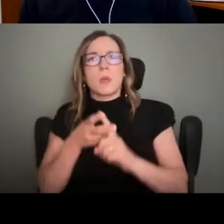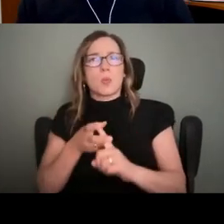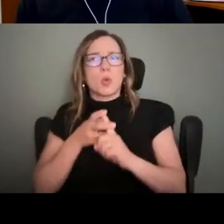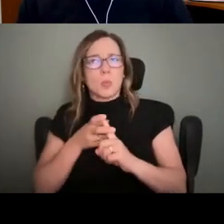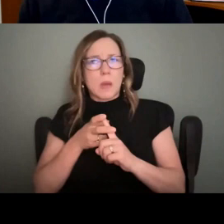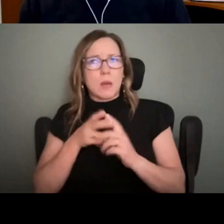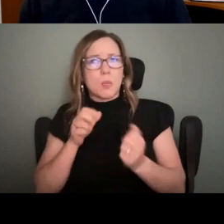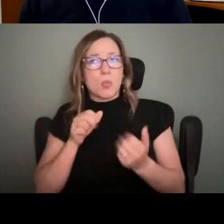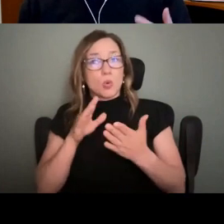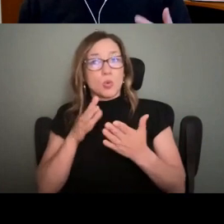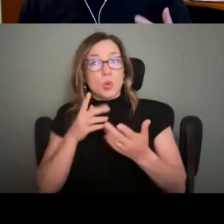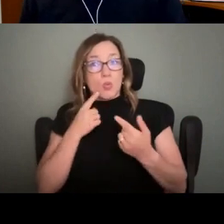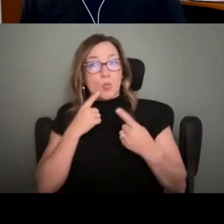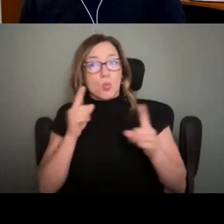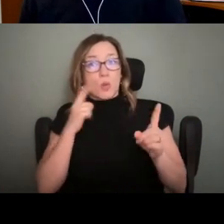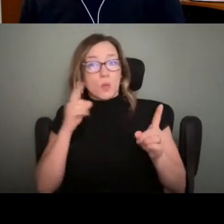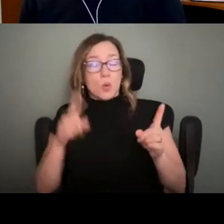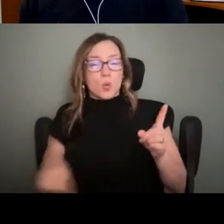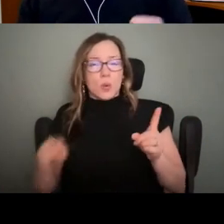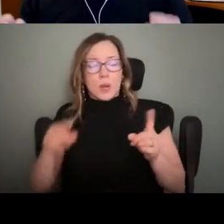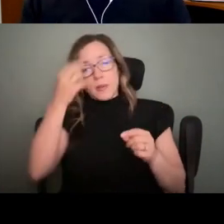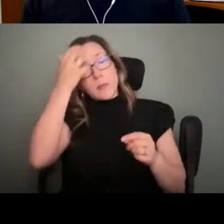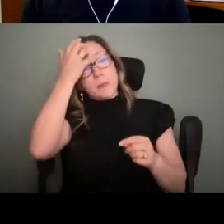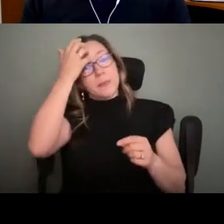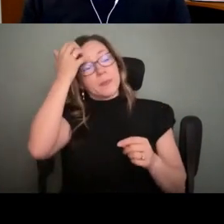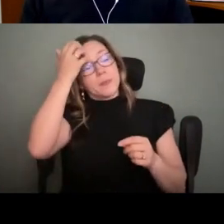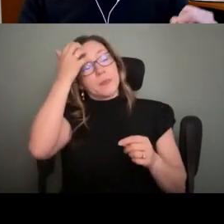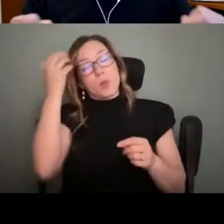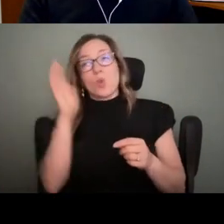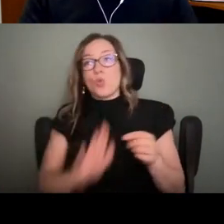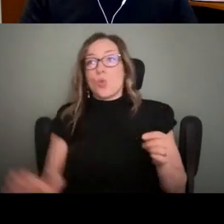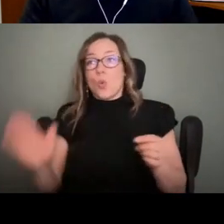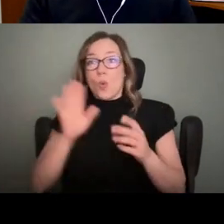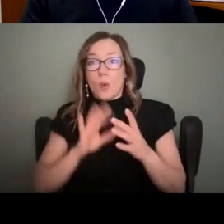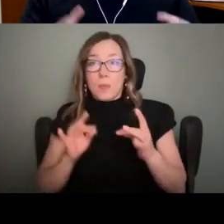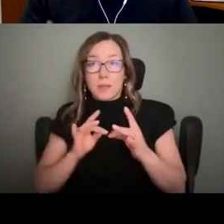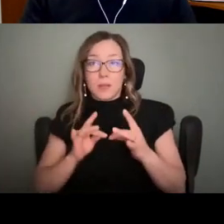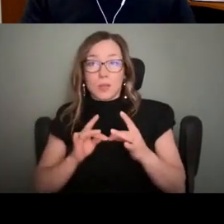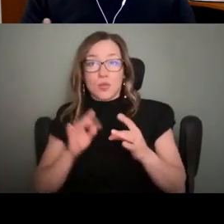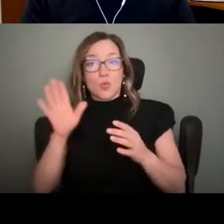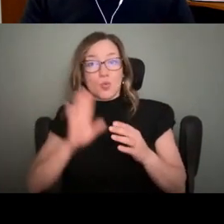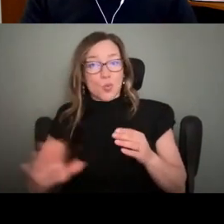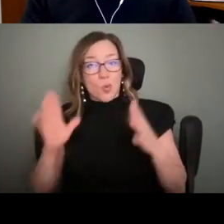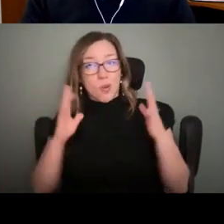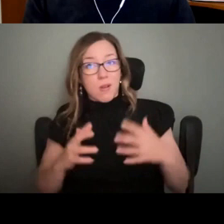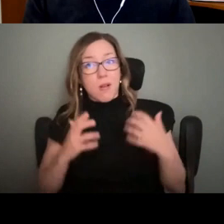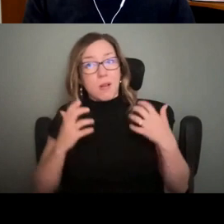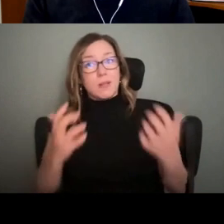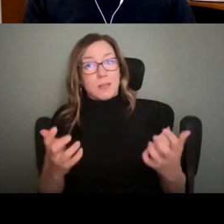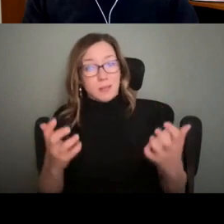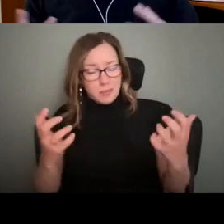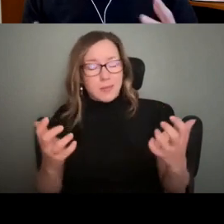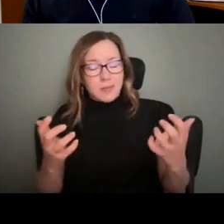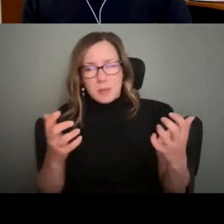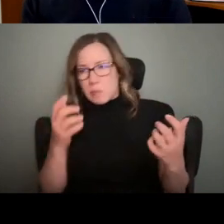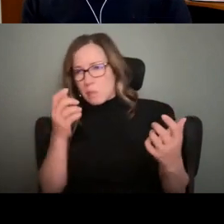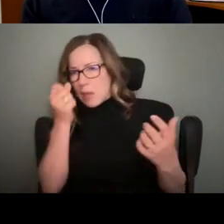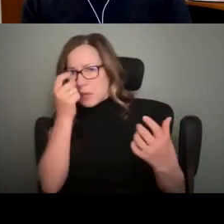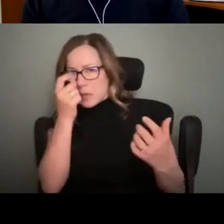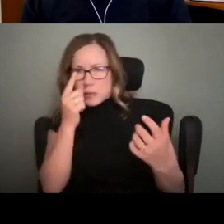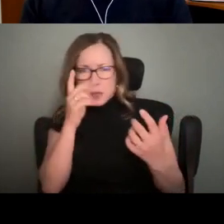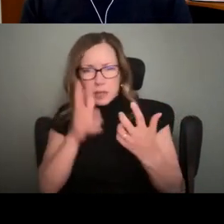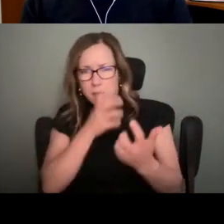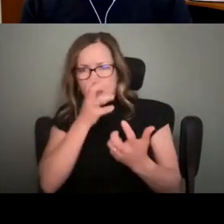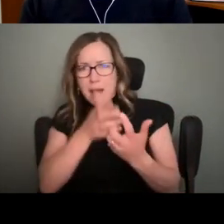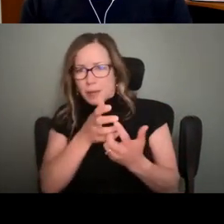that work especially for you. What is going to take your message to your audience, making sense of your audience and your environment in the service